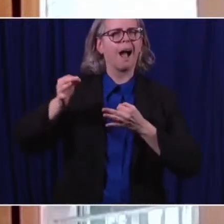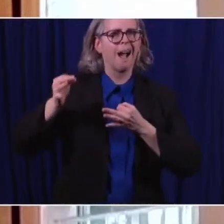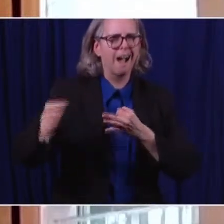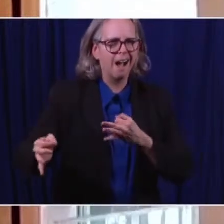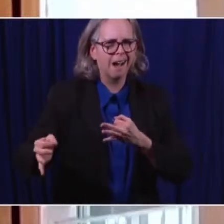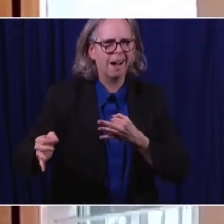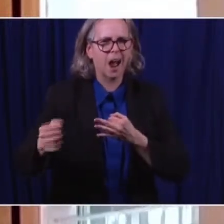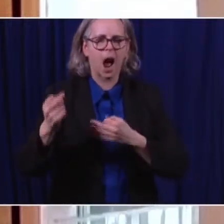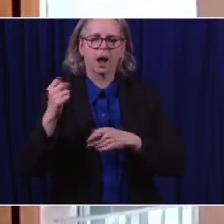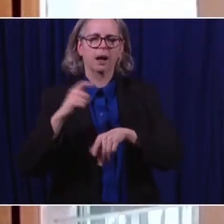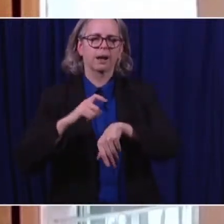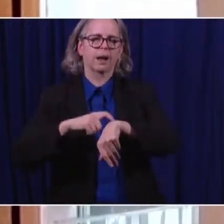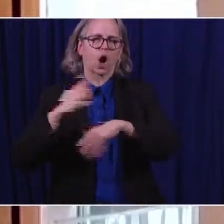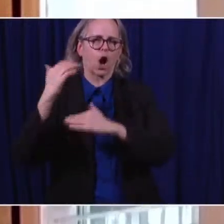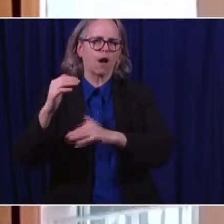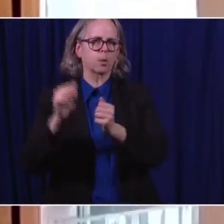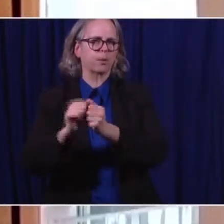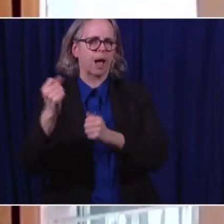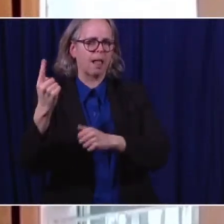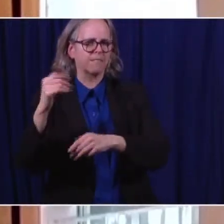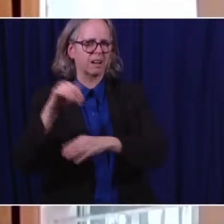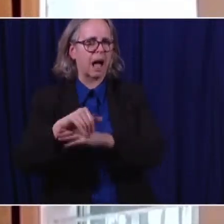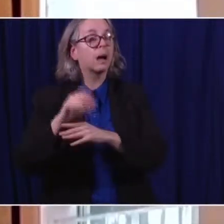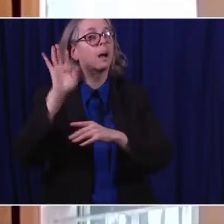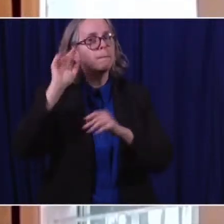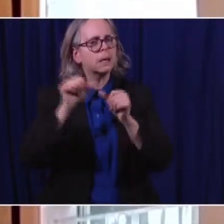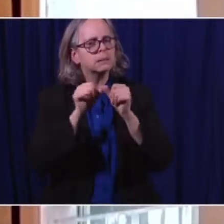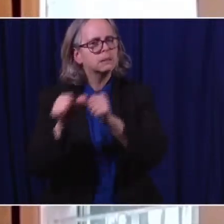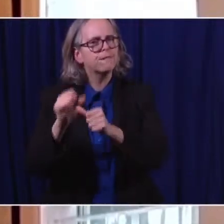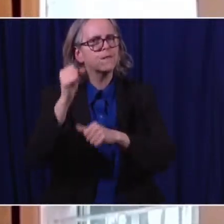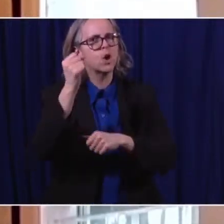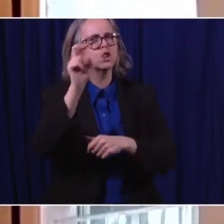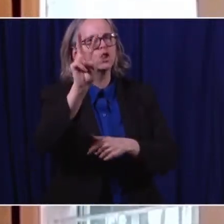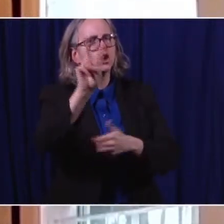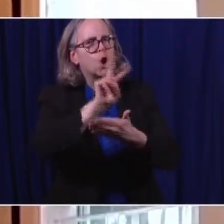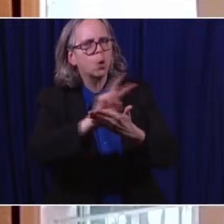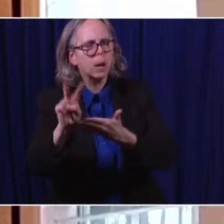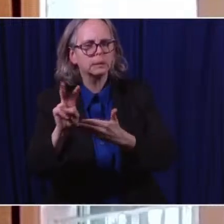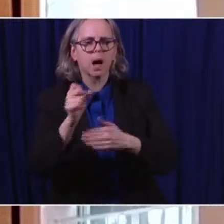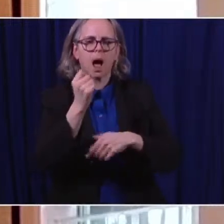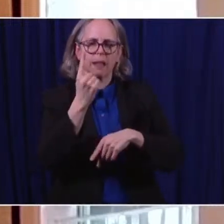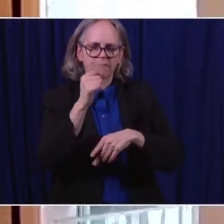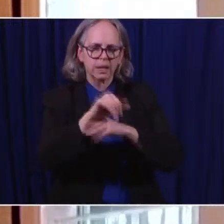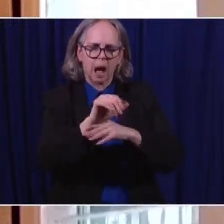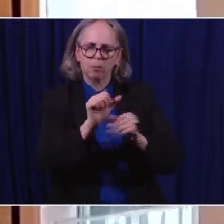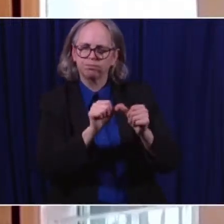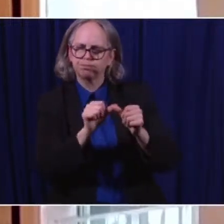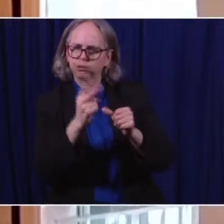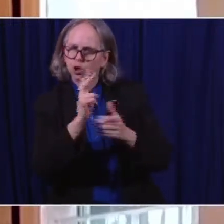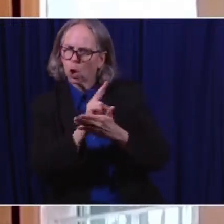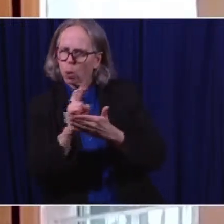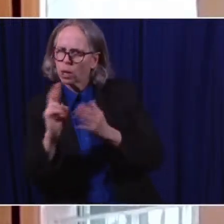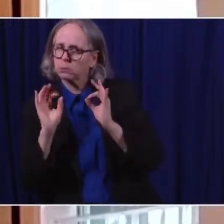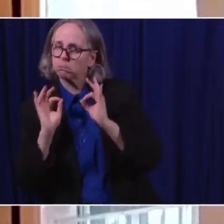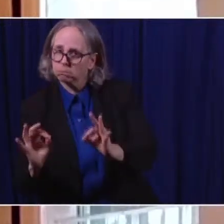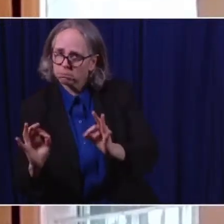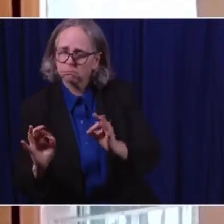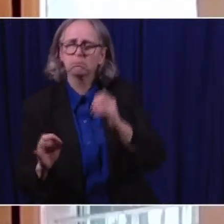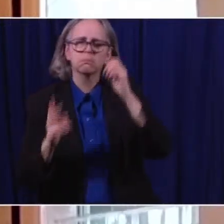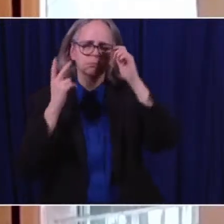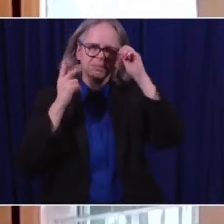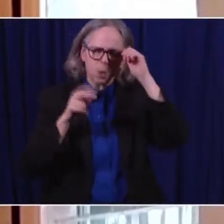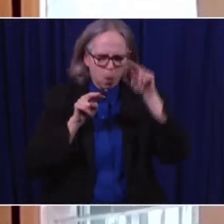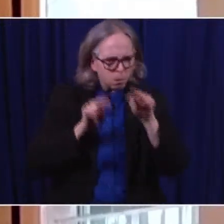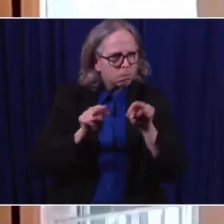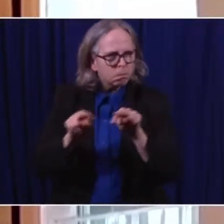2 weeks to the 11 p.m. Time that he noted. If hospital utilization were to